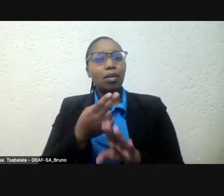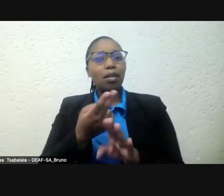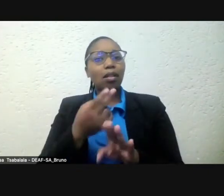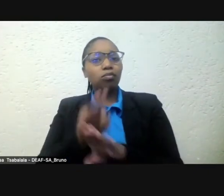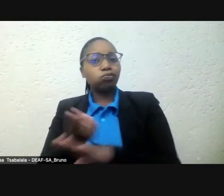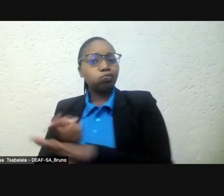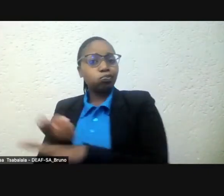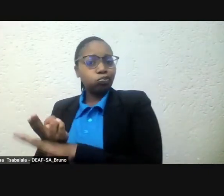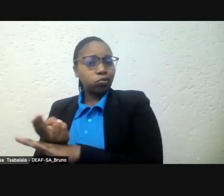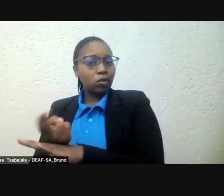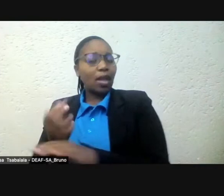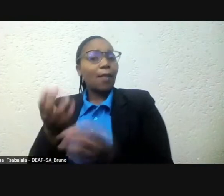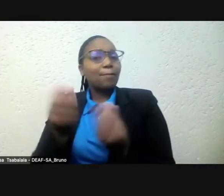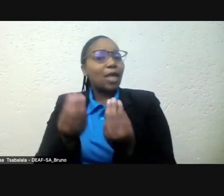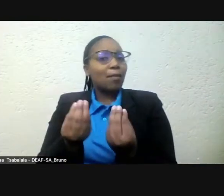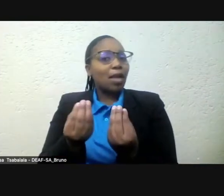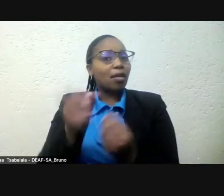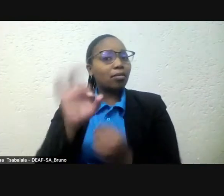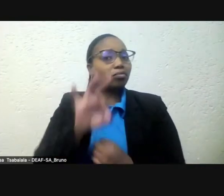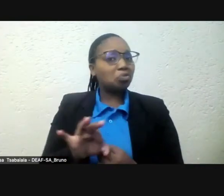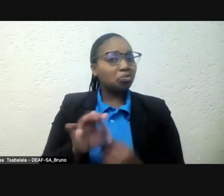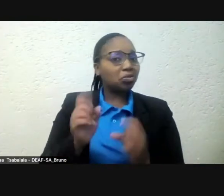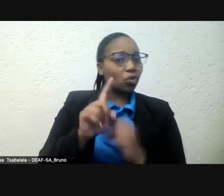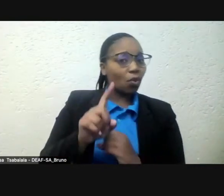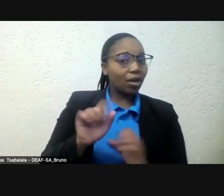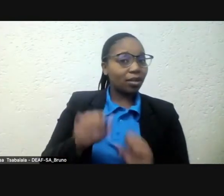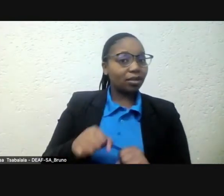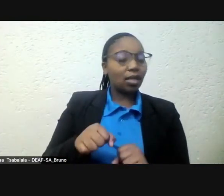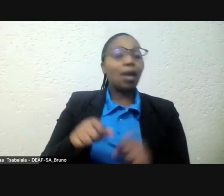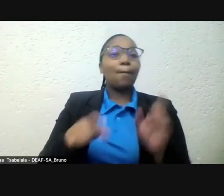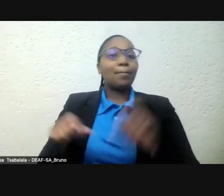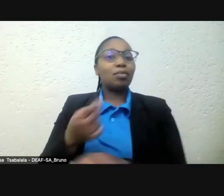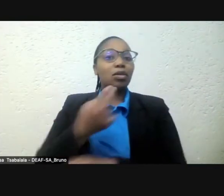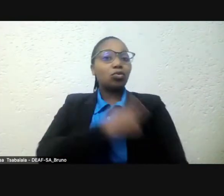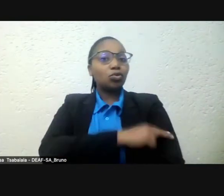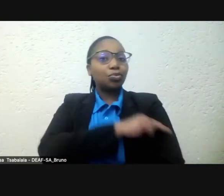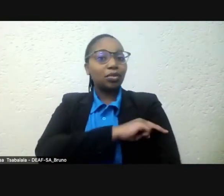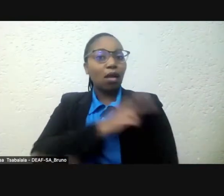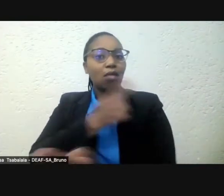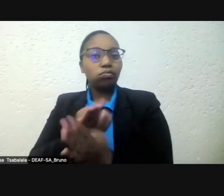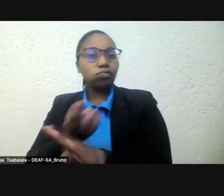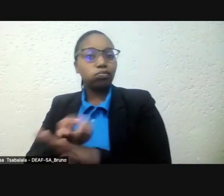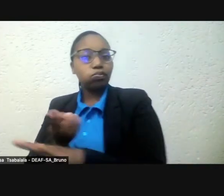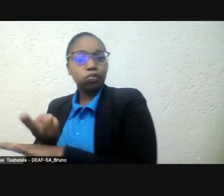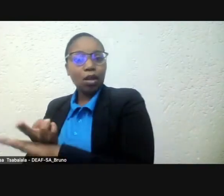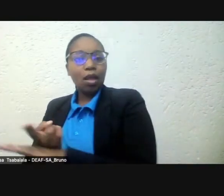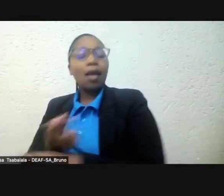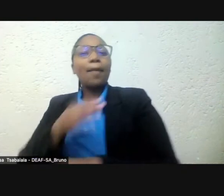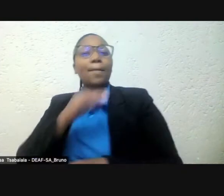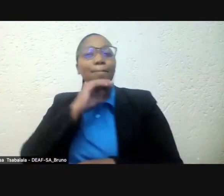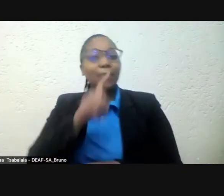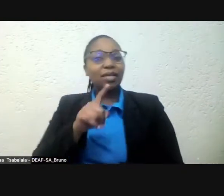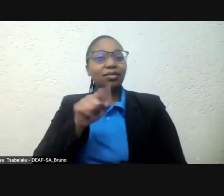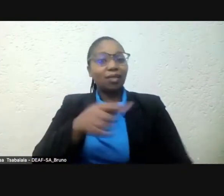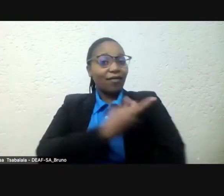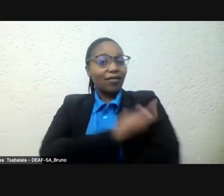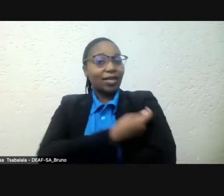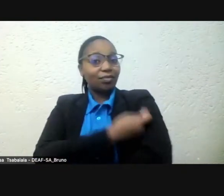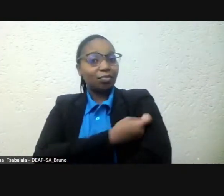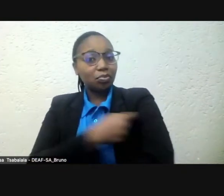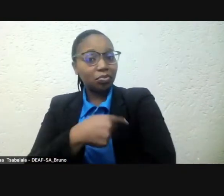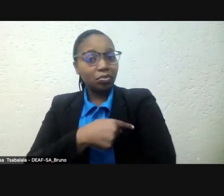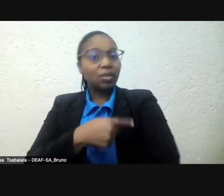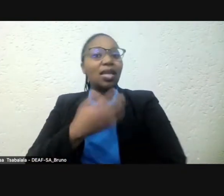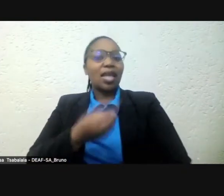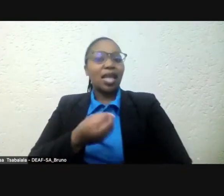Hospitalizations by age imply that the vaccine status is having an impact on reducing the hospital admissions.